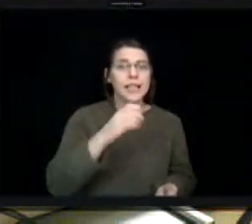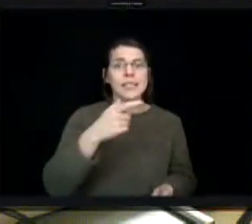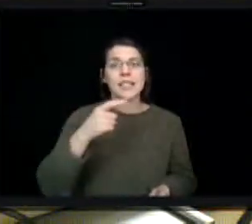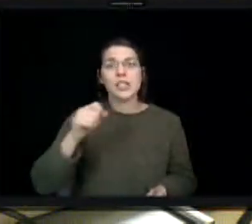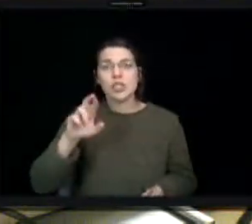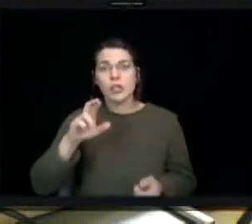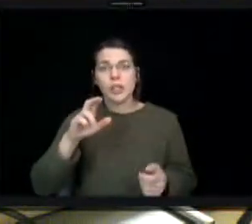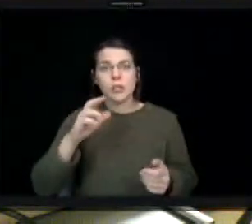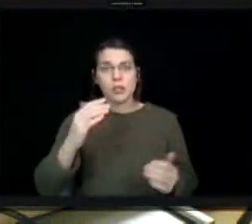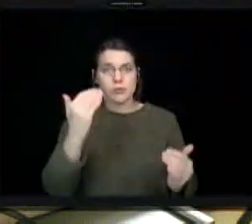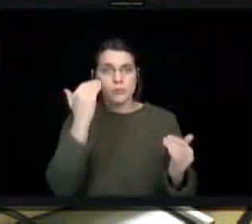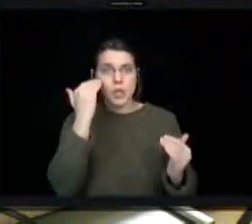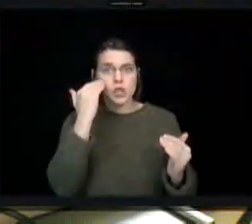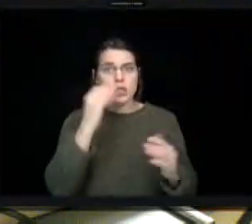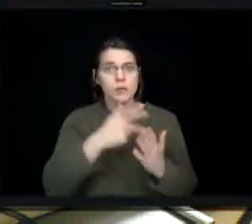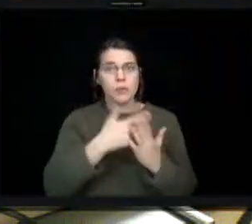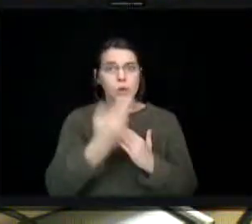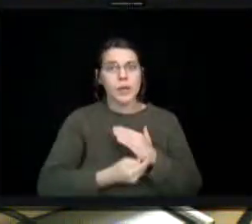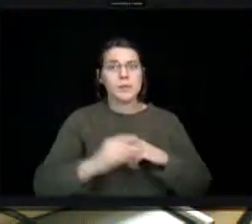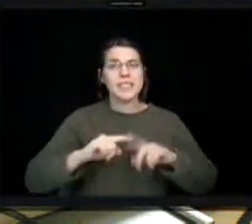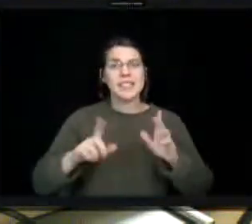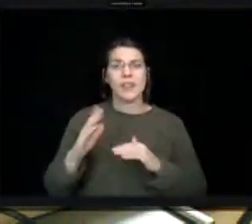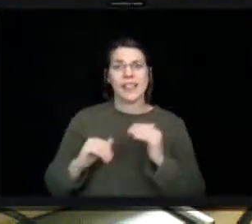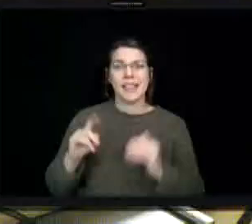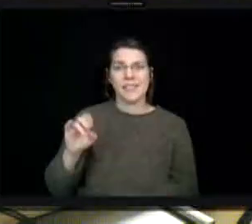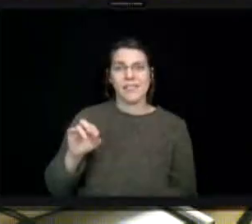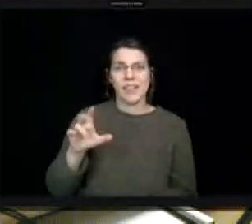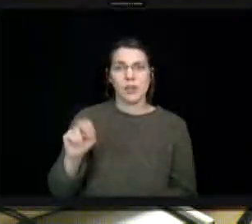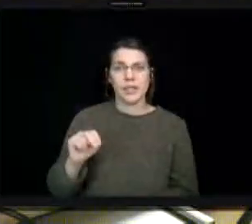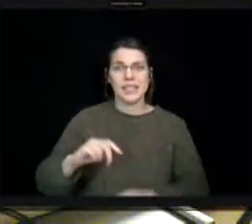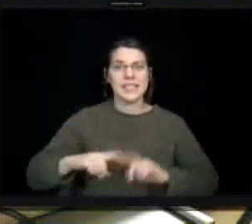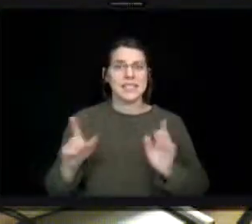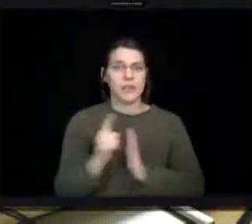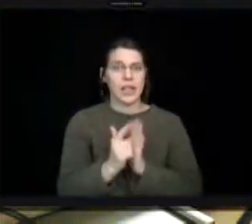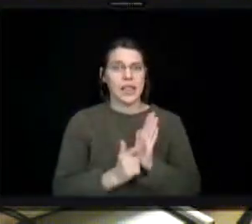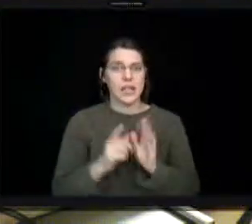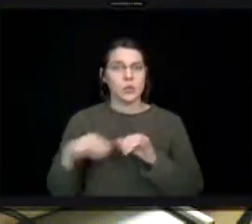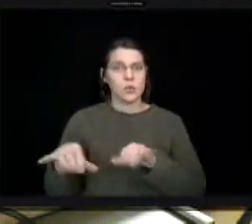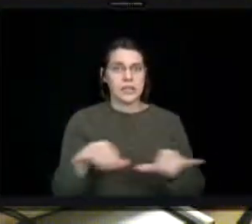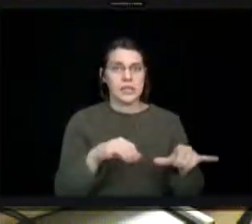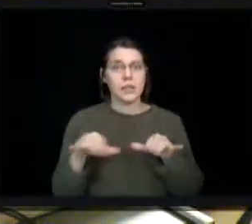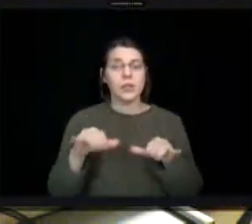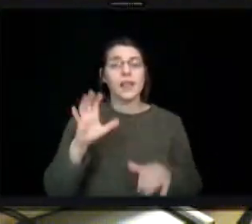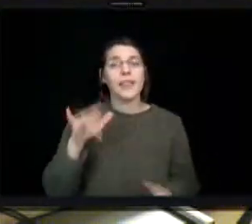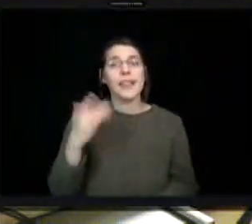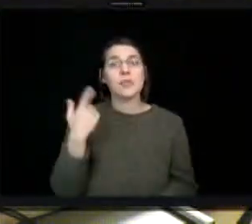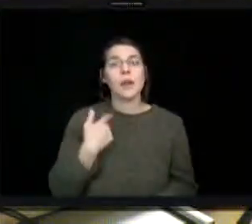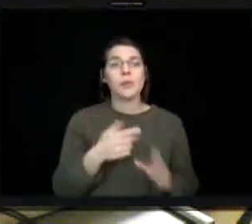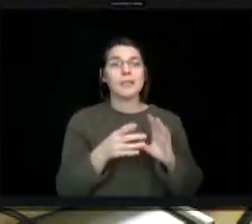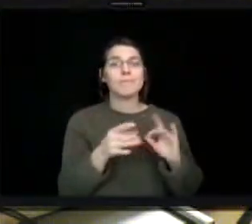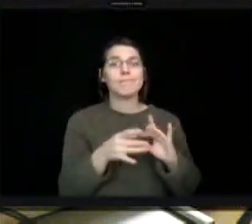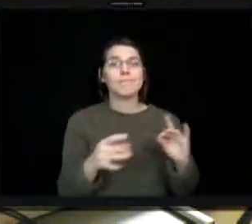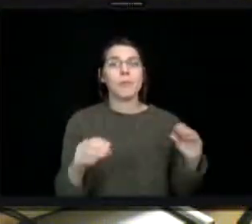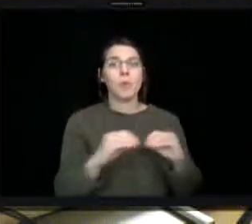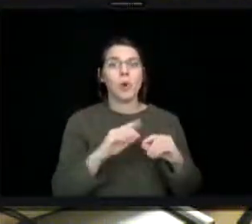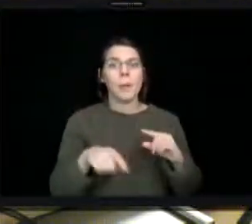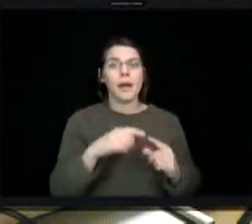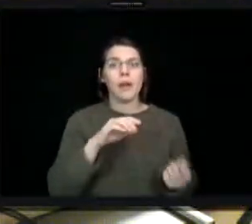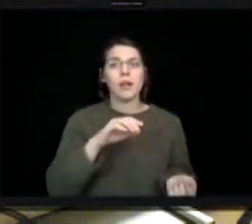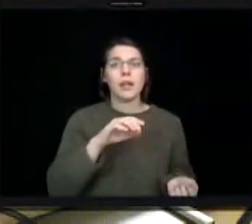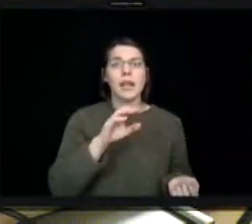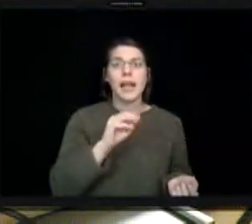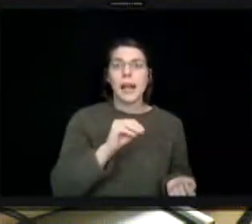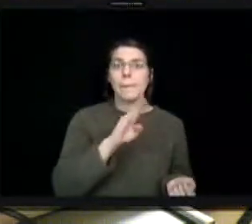veteran. And so it's a different legal standard that applies. So that is why you might hear us speak more about the MBE or WBE